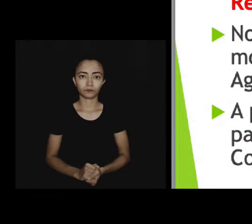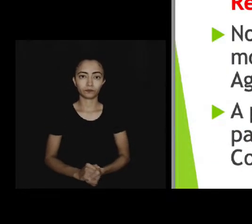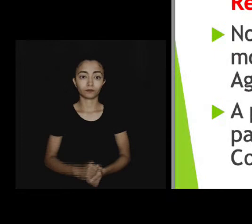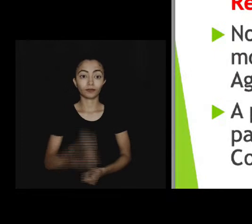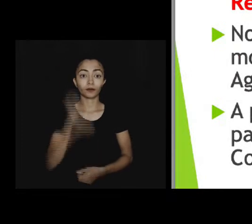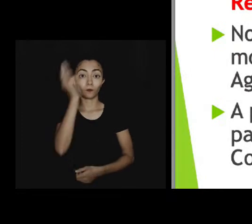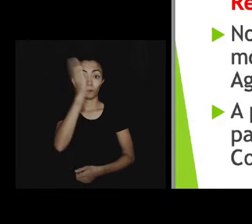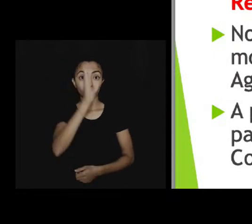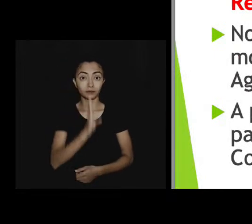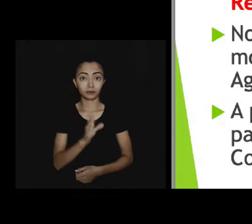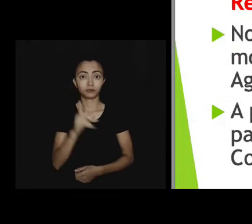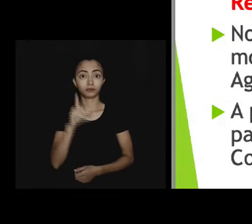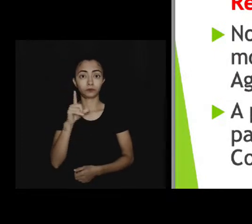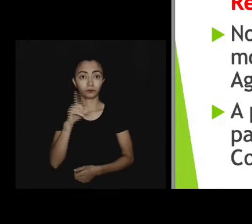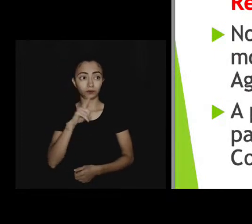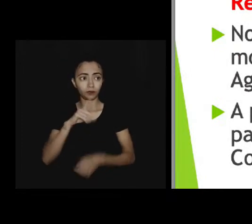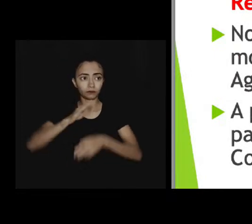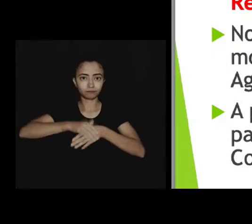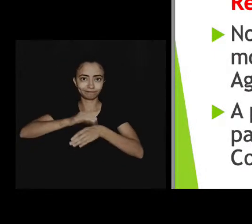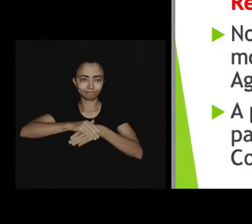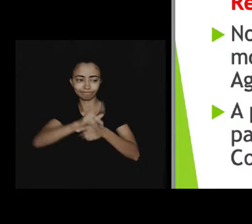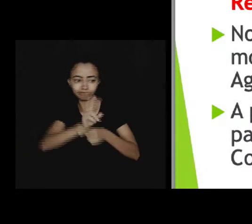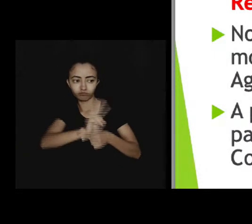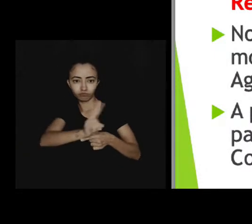nipple protectors. Here in Brazil,